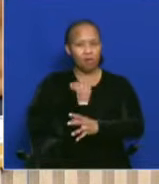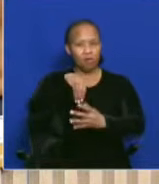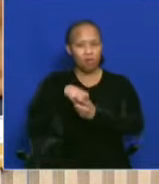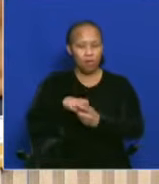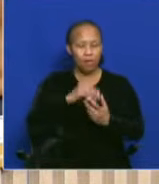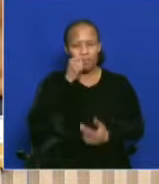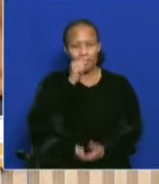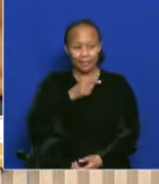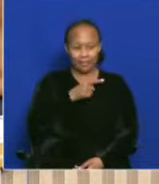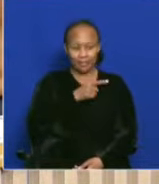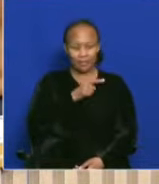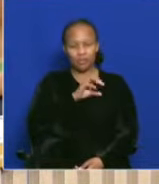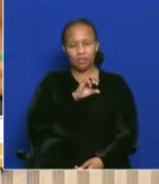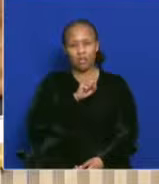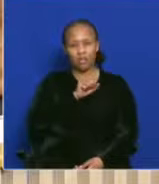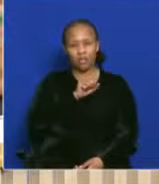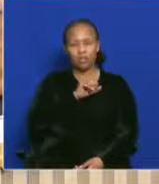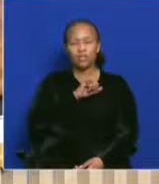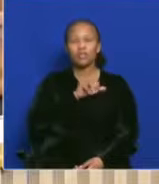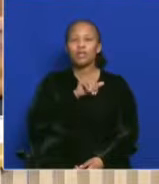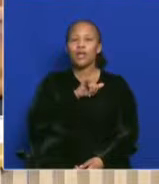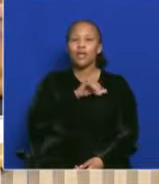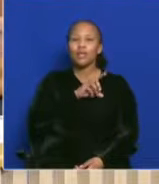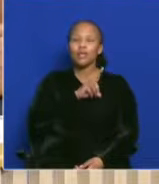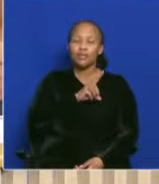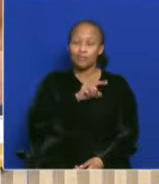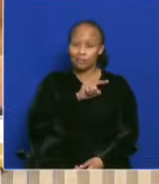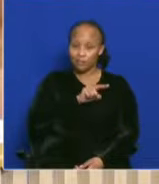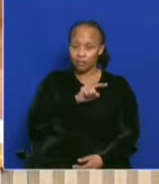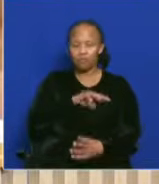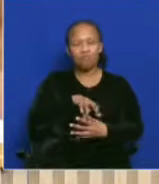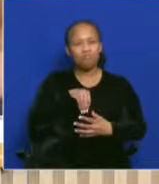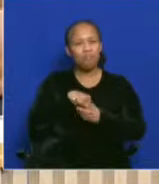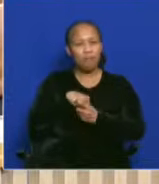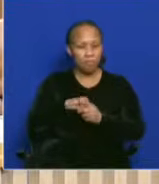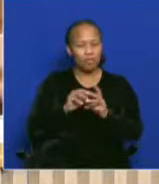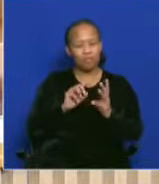person who's the other partner in this venture, Josie,